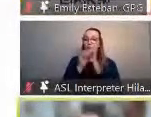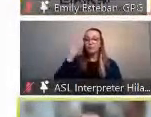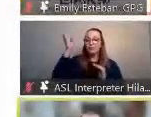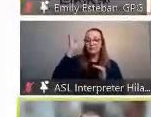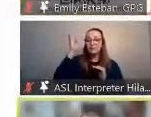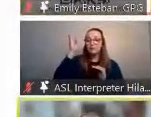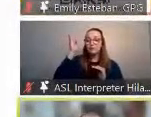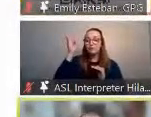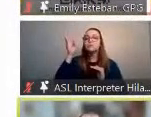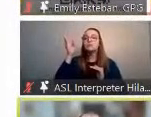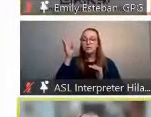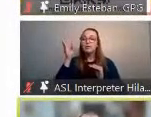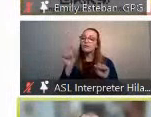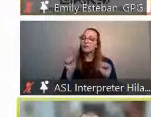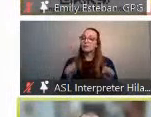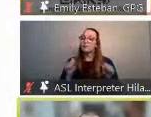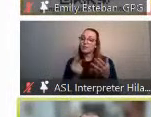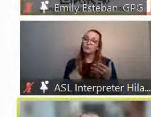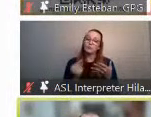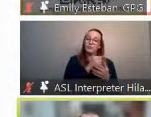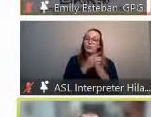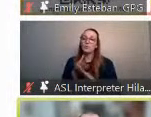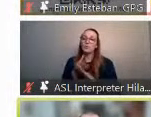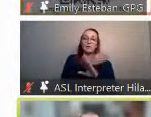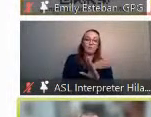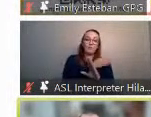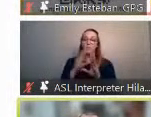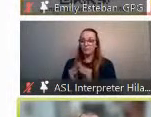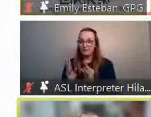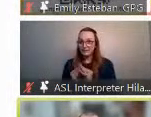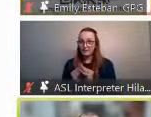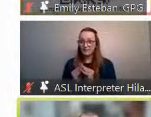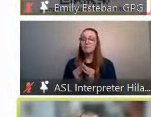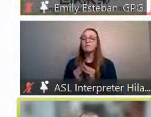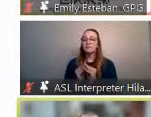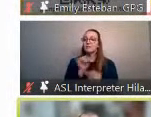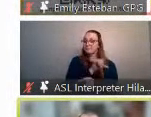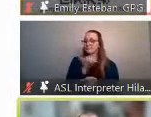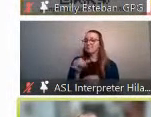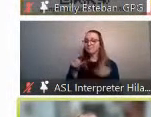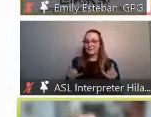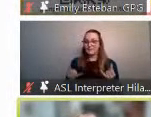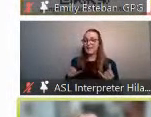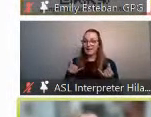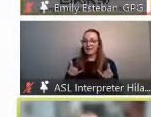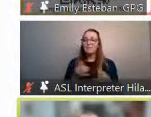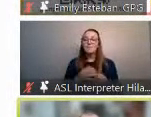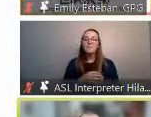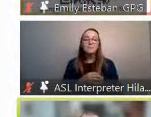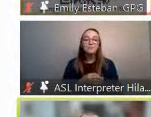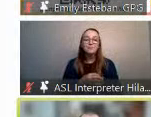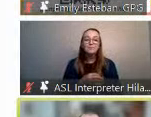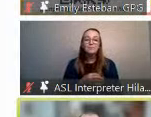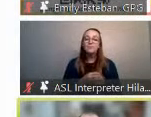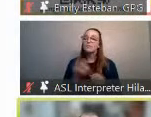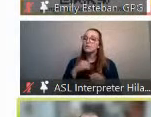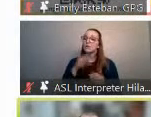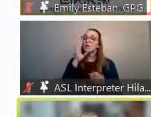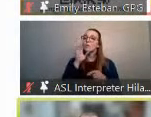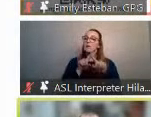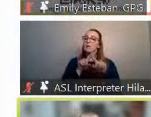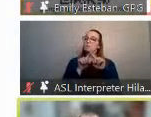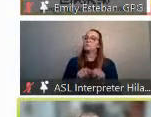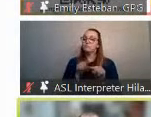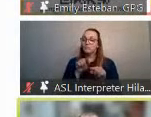for review in advance of the meetings, as we did for today's meeting. And we'll be counting on work group members